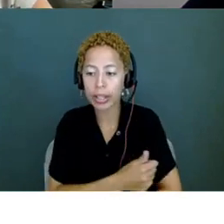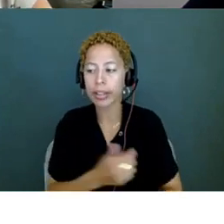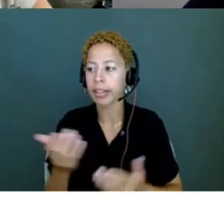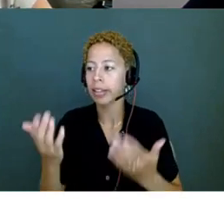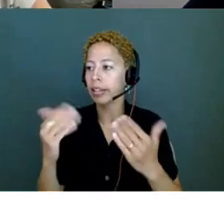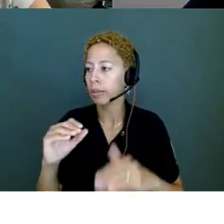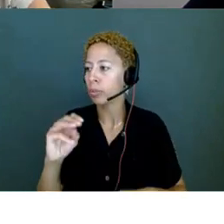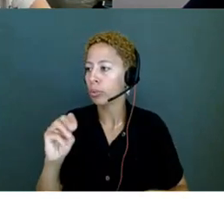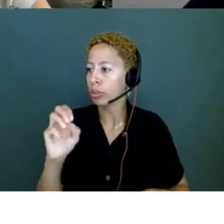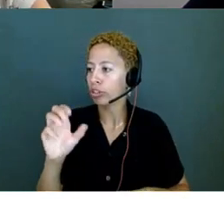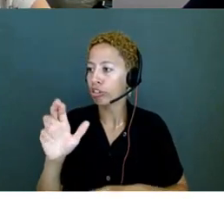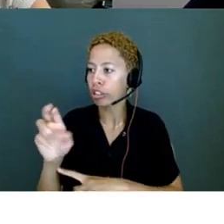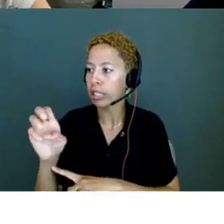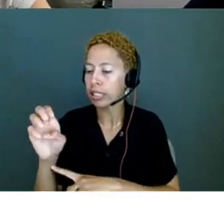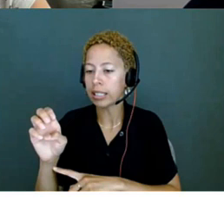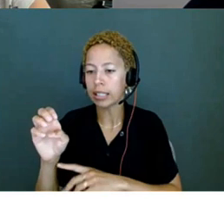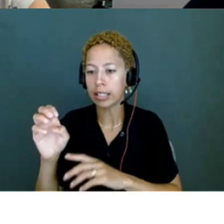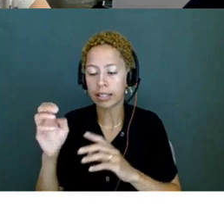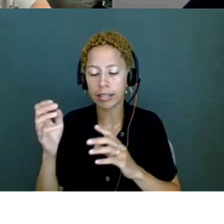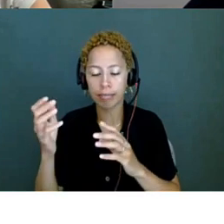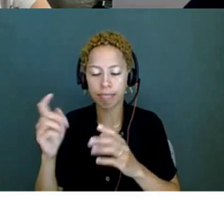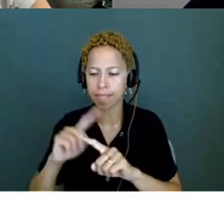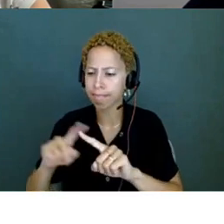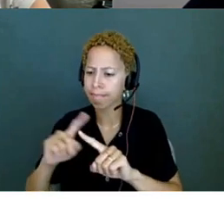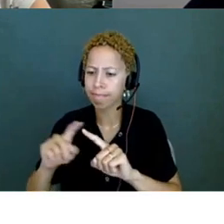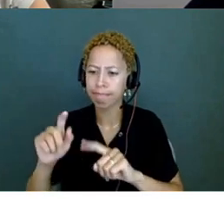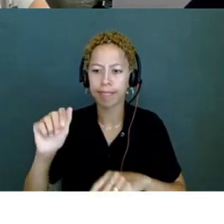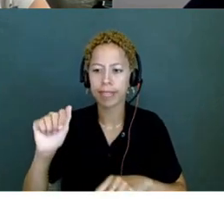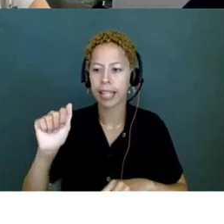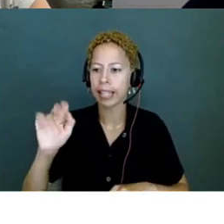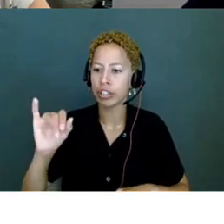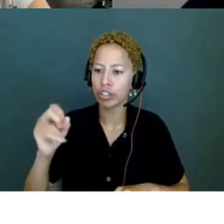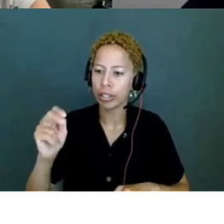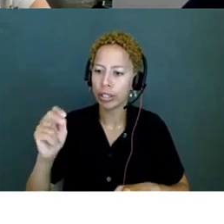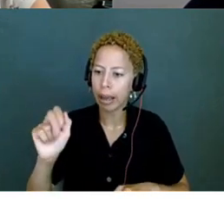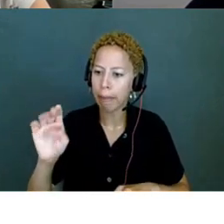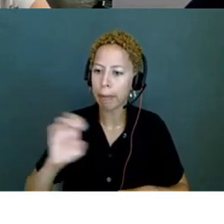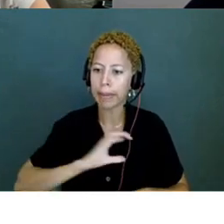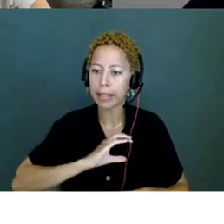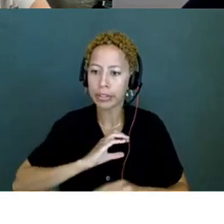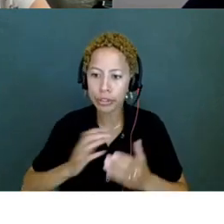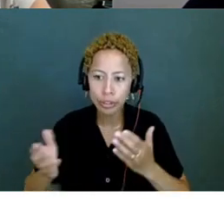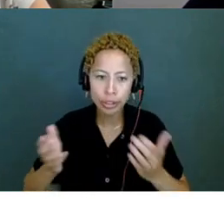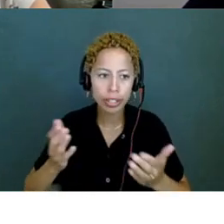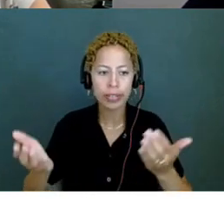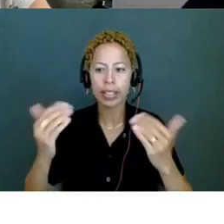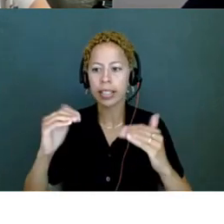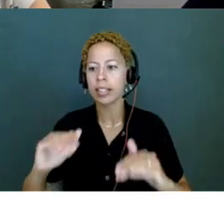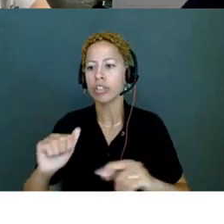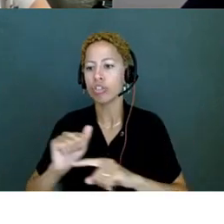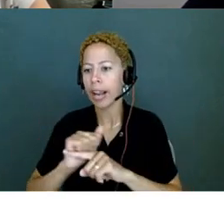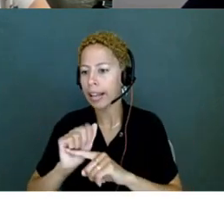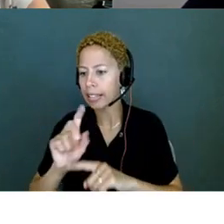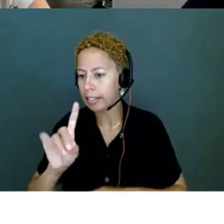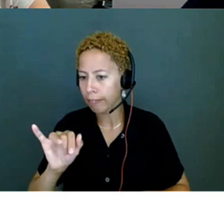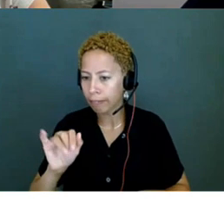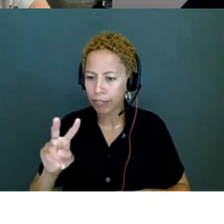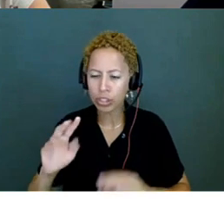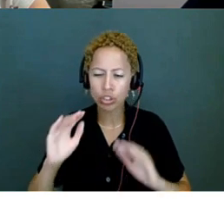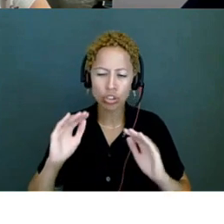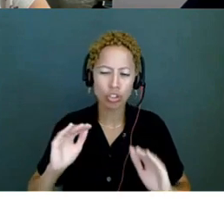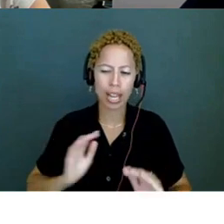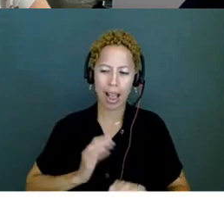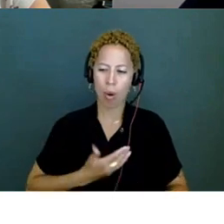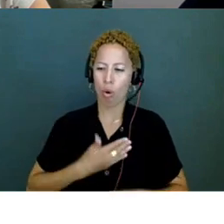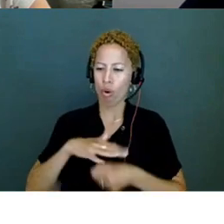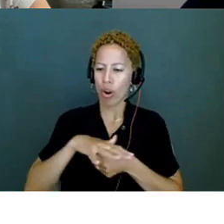and Training Unit, Anishinaabe ASCII Police Service, Northern College Training Division. And then there's stuff